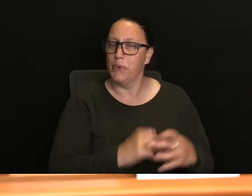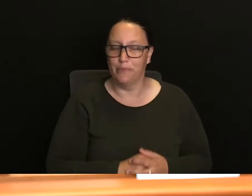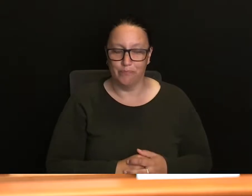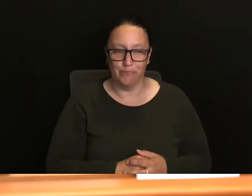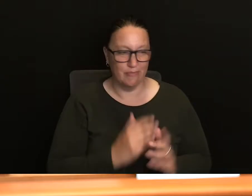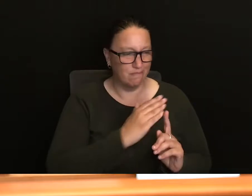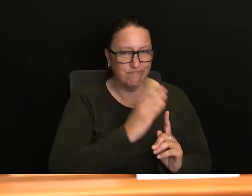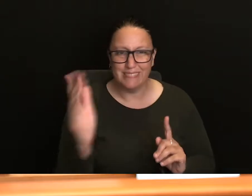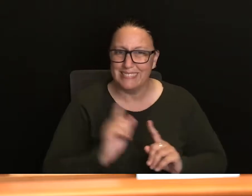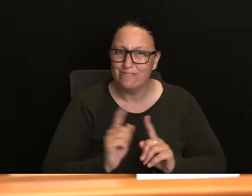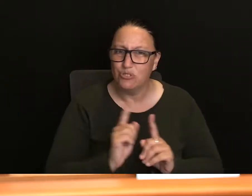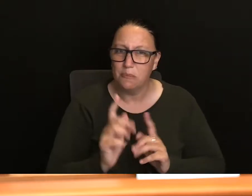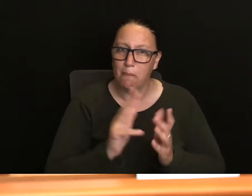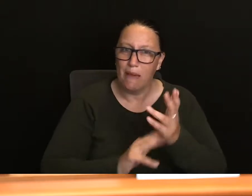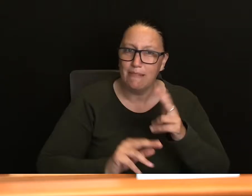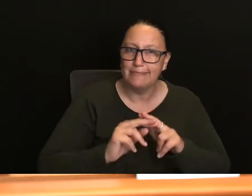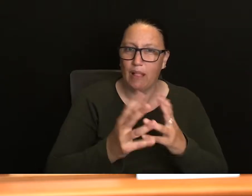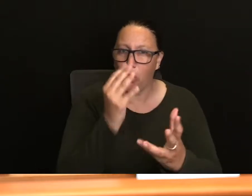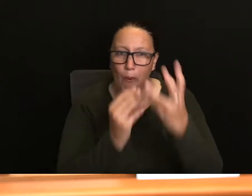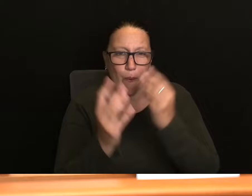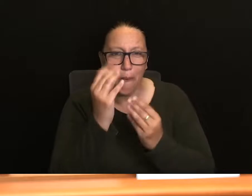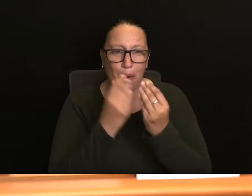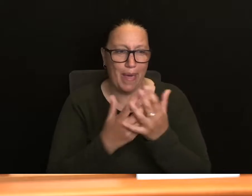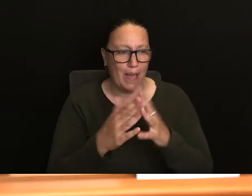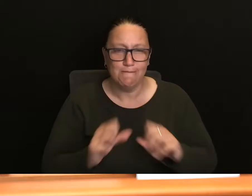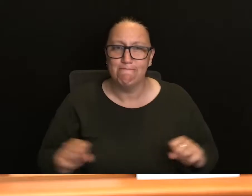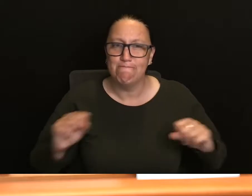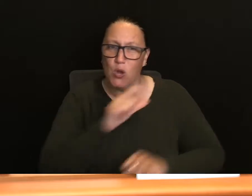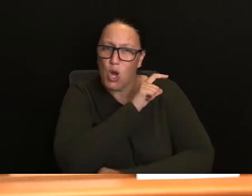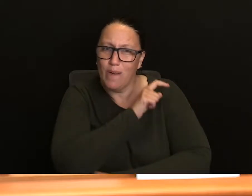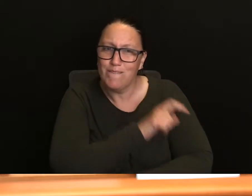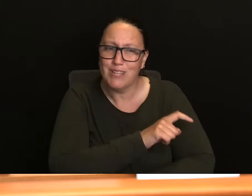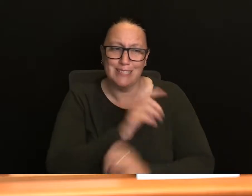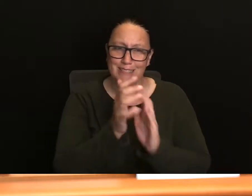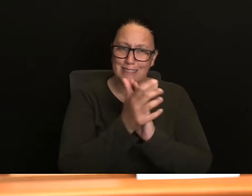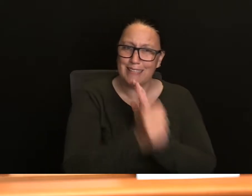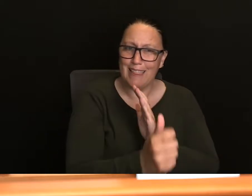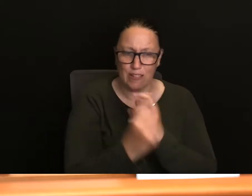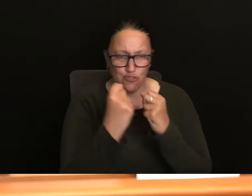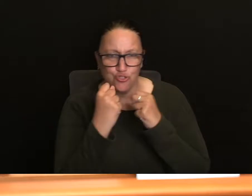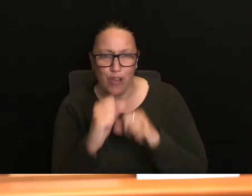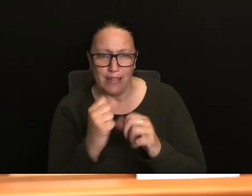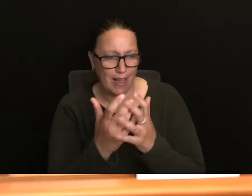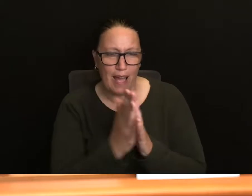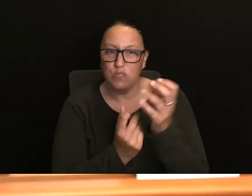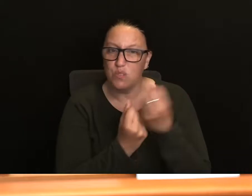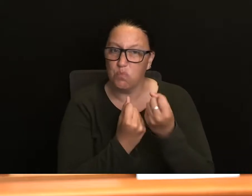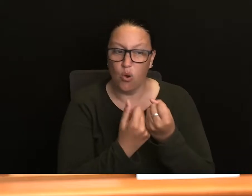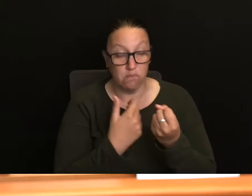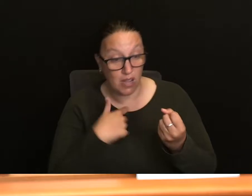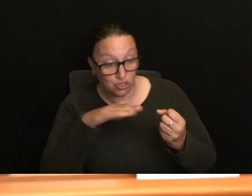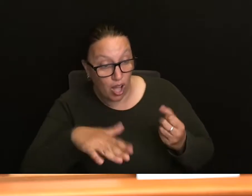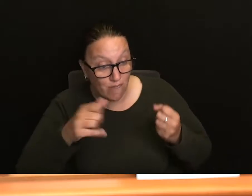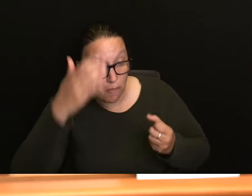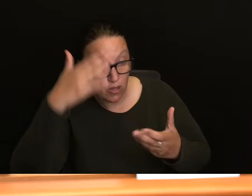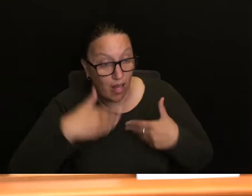parenting resources will enable parents and carers to develop the confidence, the skills, the strategies required to better support child mental